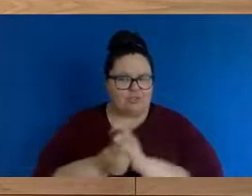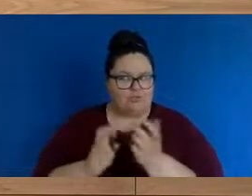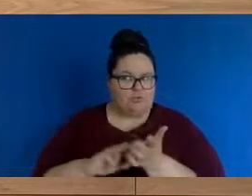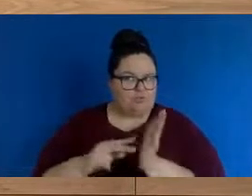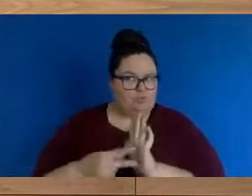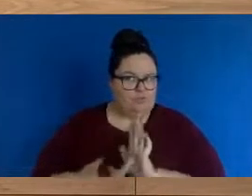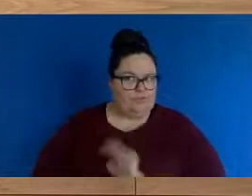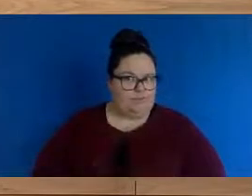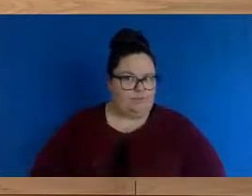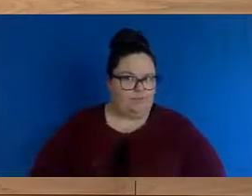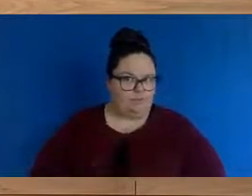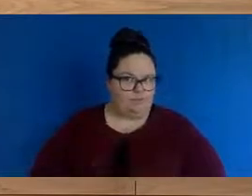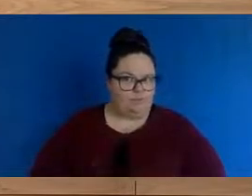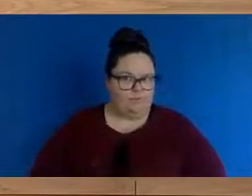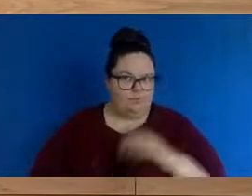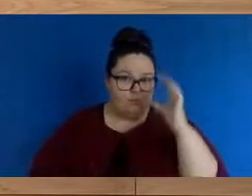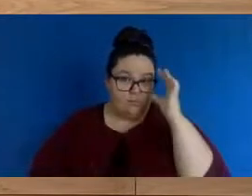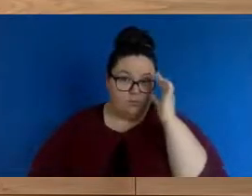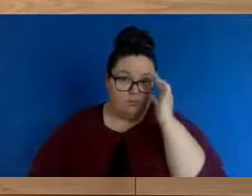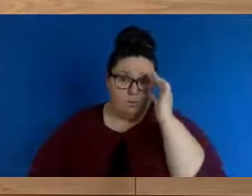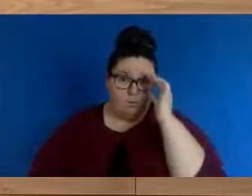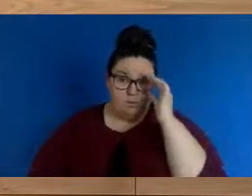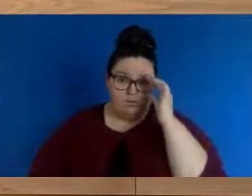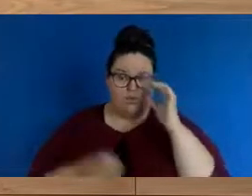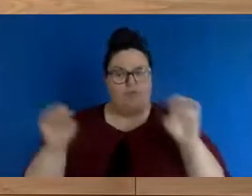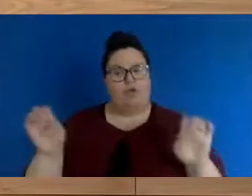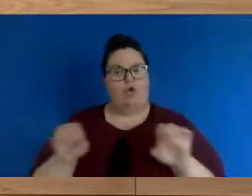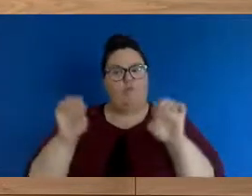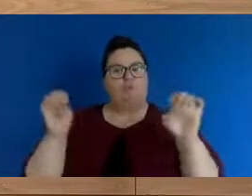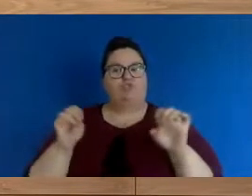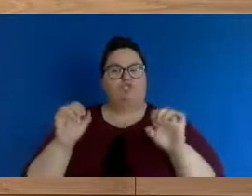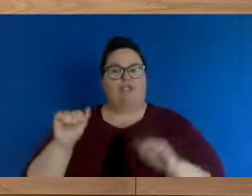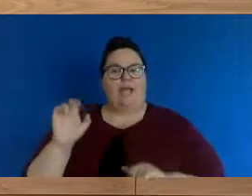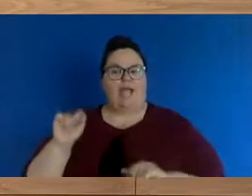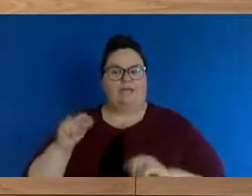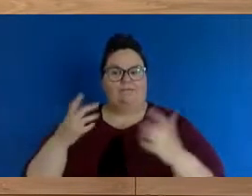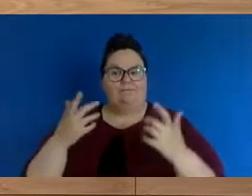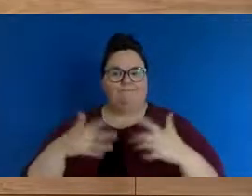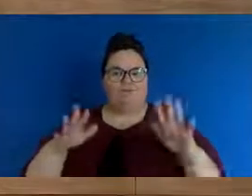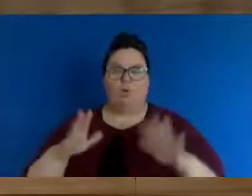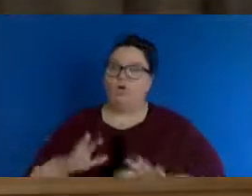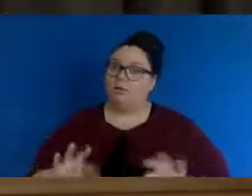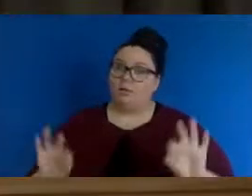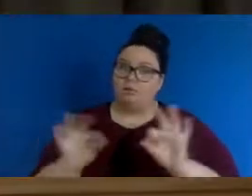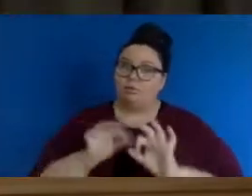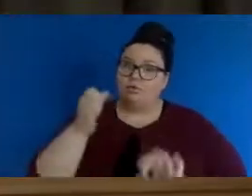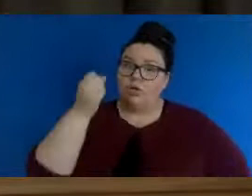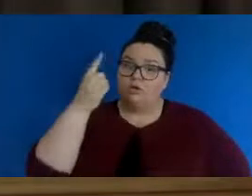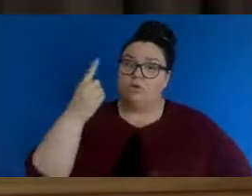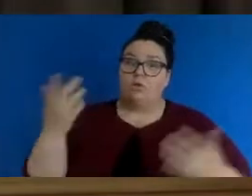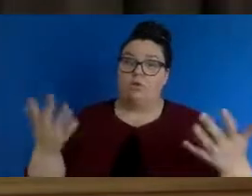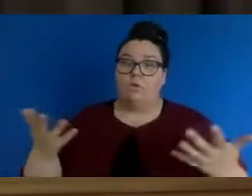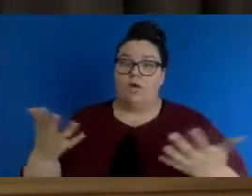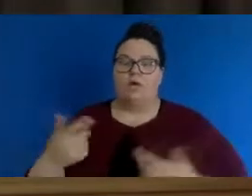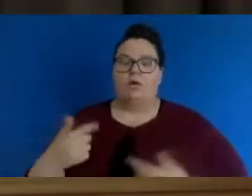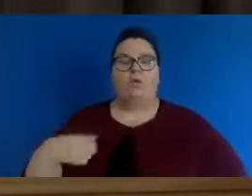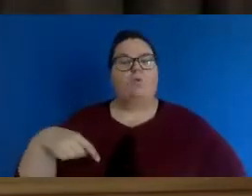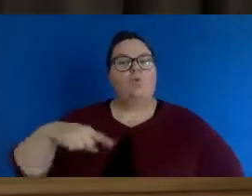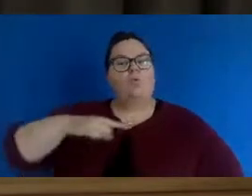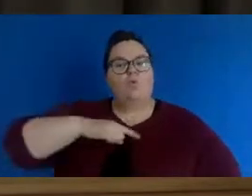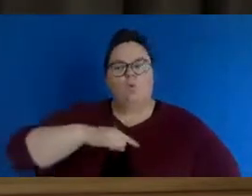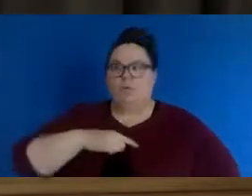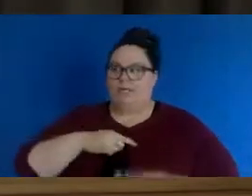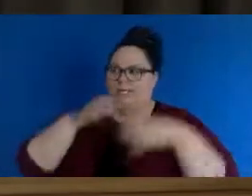the emergency order ends? Well, I think it's really important to understand that we are making the very